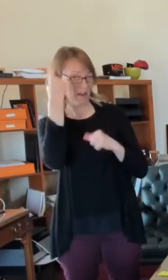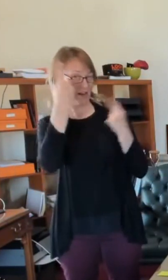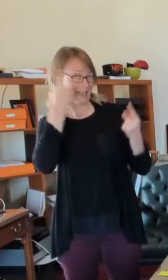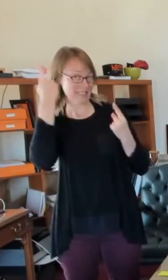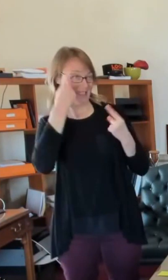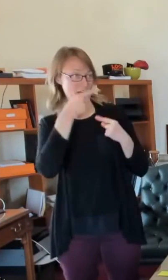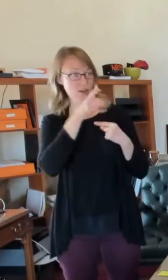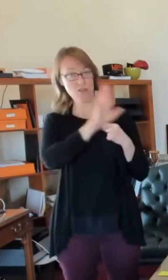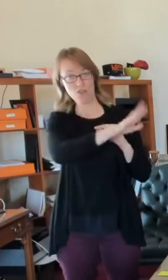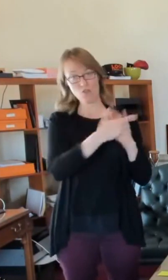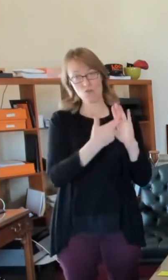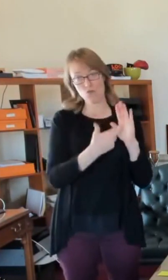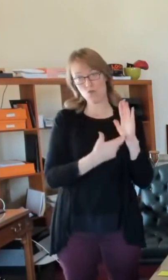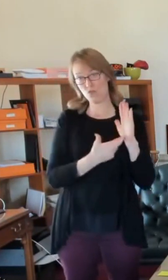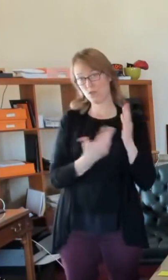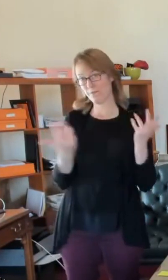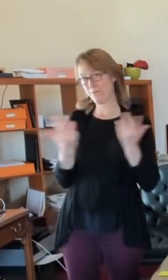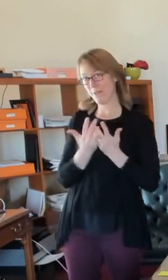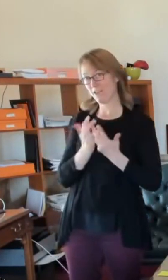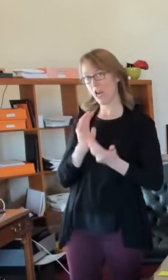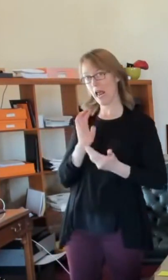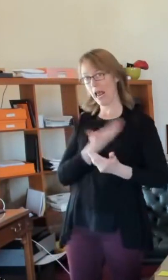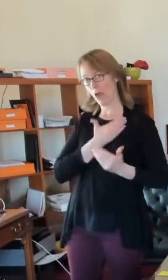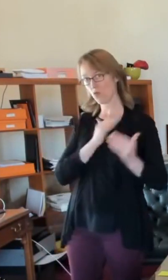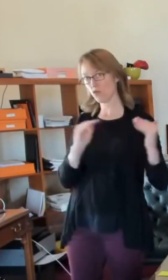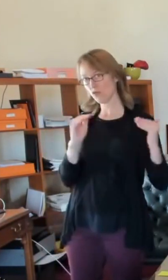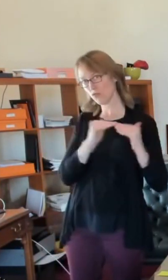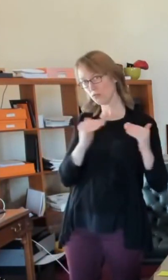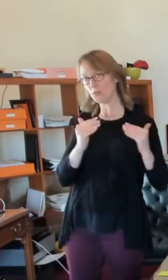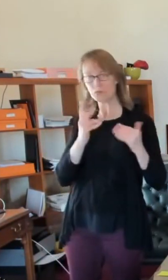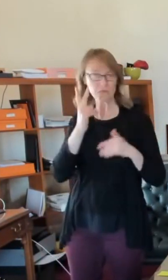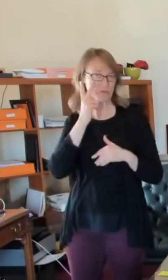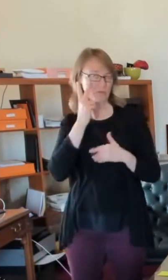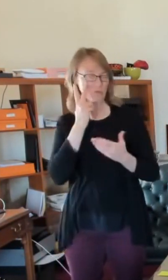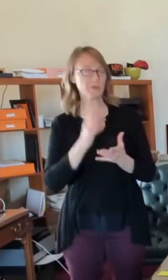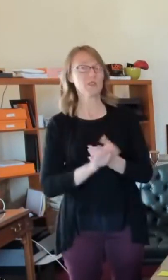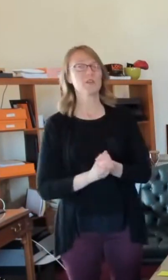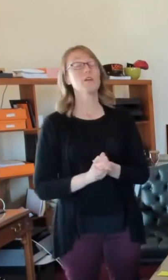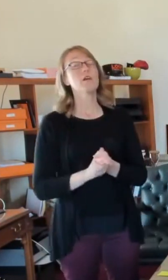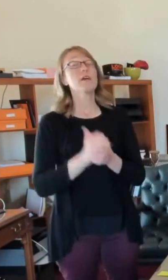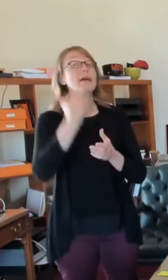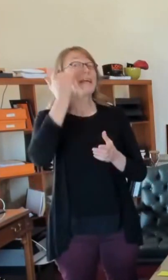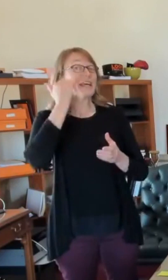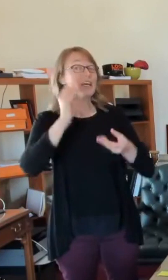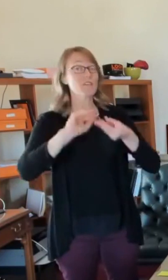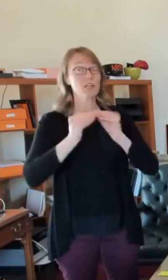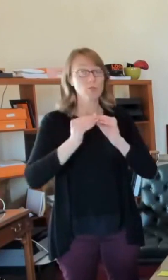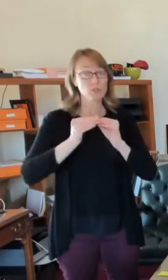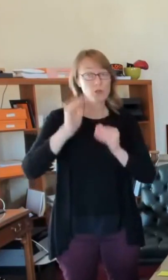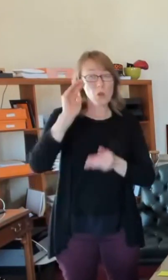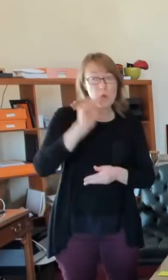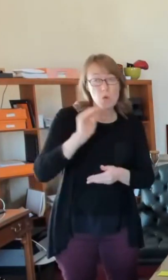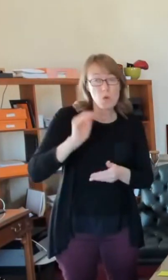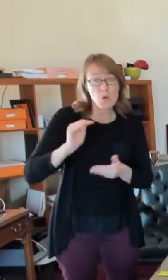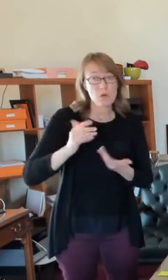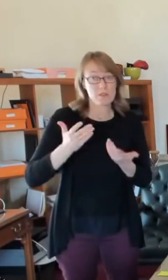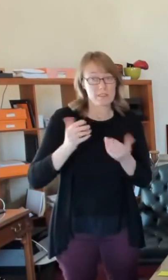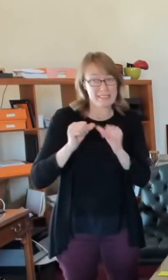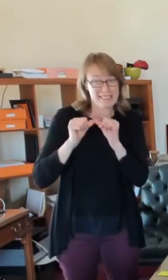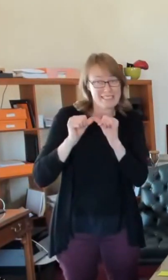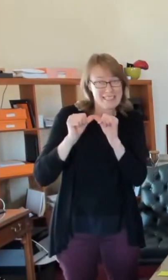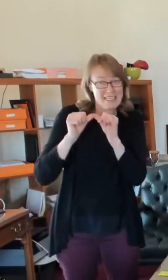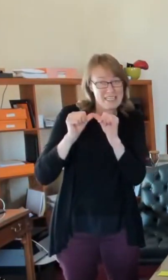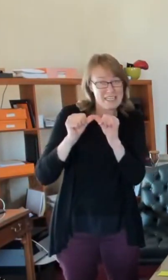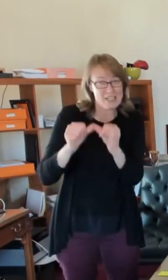with ours. And then I think, if these numbers continue to stay down as low as they are now, and they've been